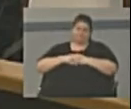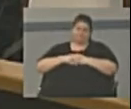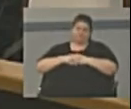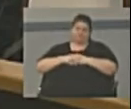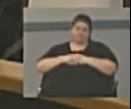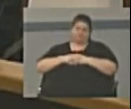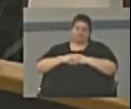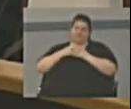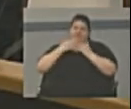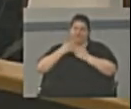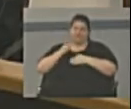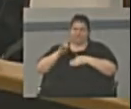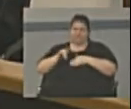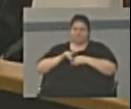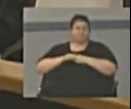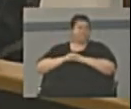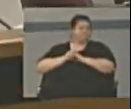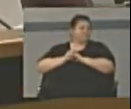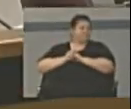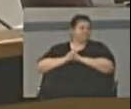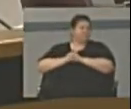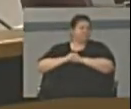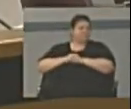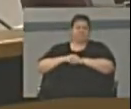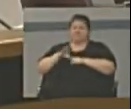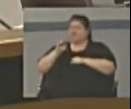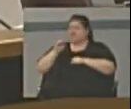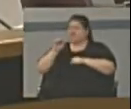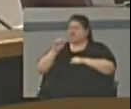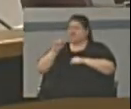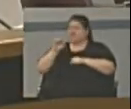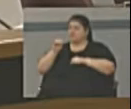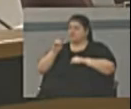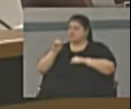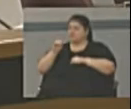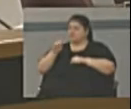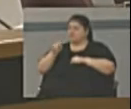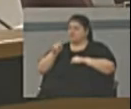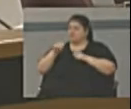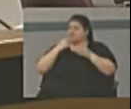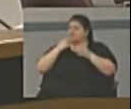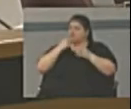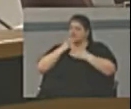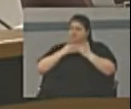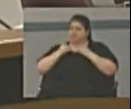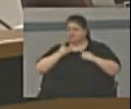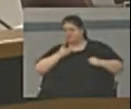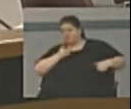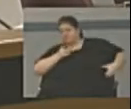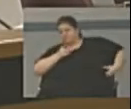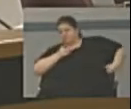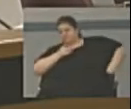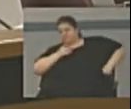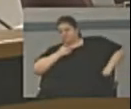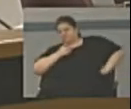Thank you, Bill. Let me, does MDOT want to say anything tonight, or you just want to be present?